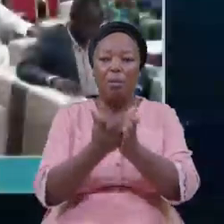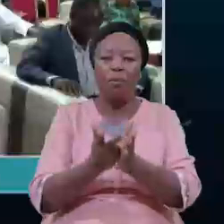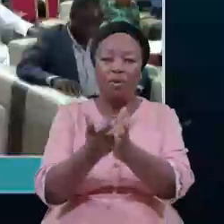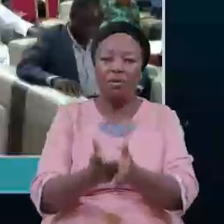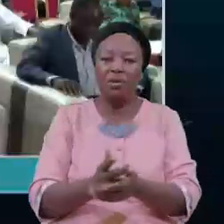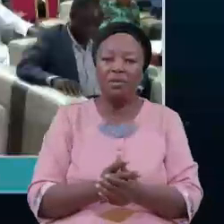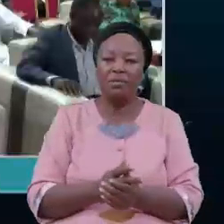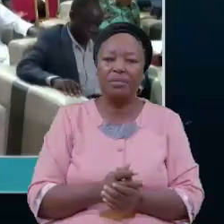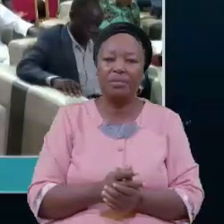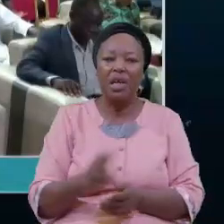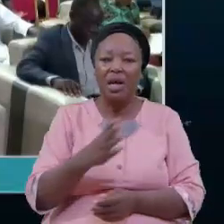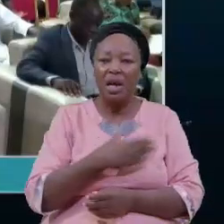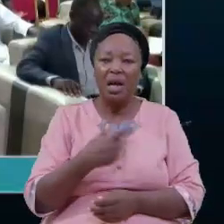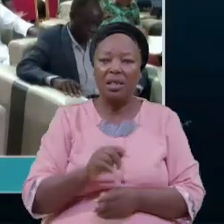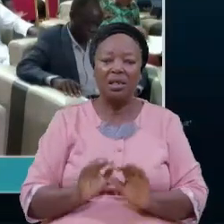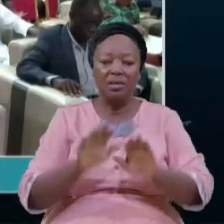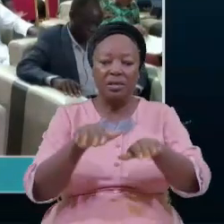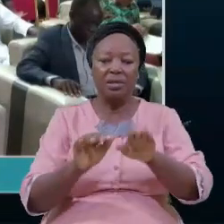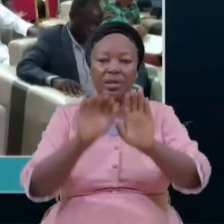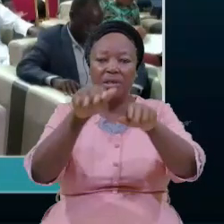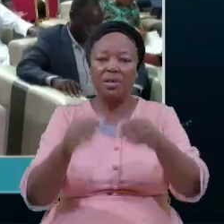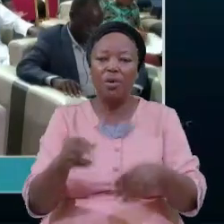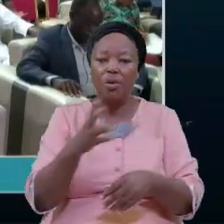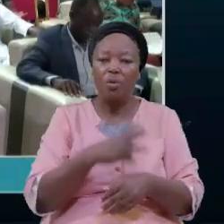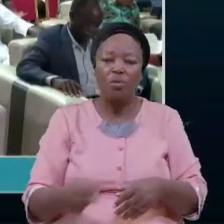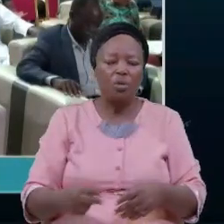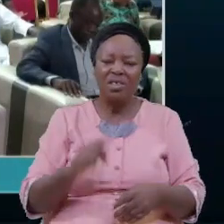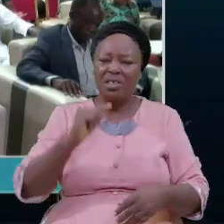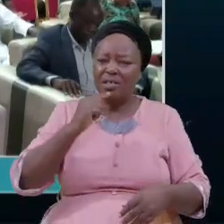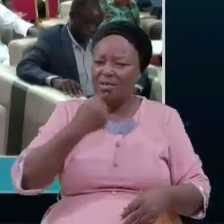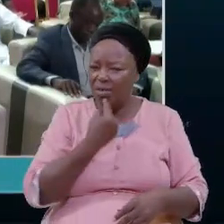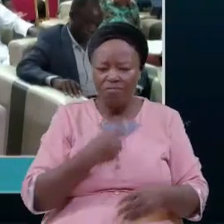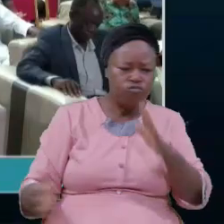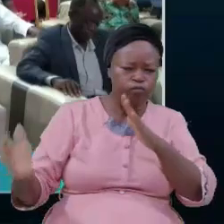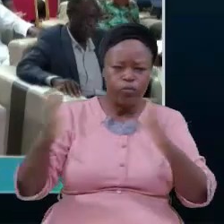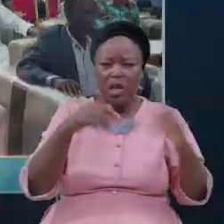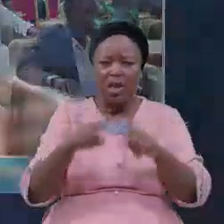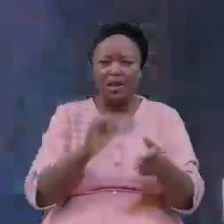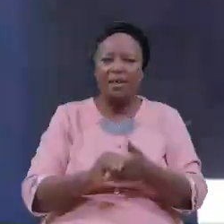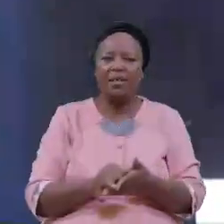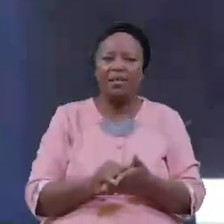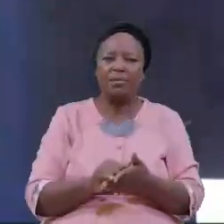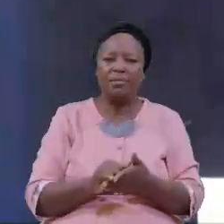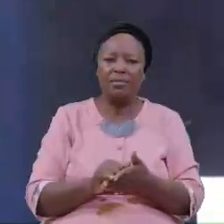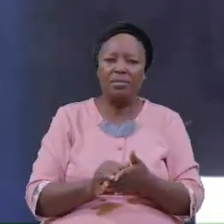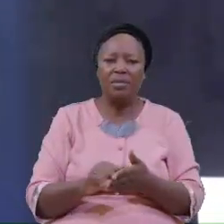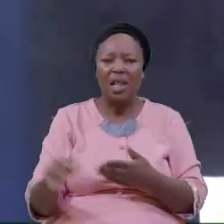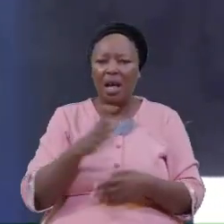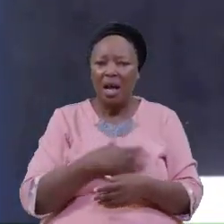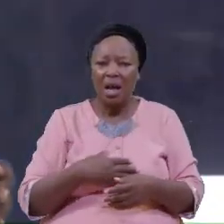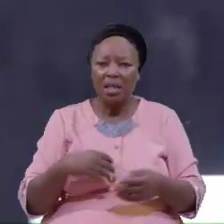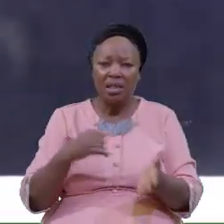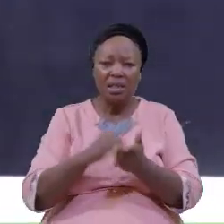and the sea was roaring. The waves were coming up. It's like we're going to